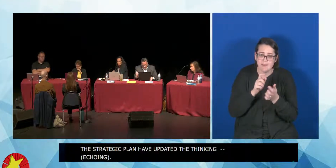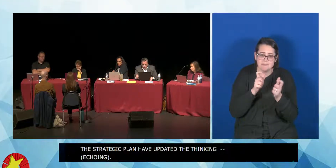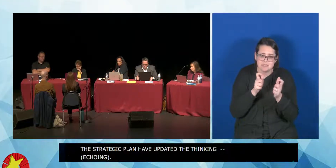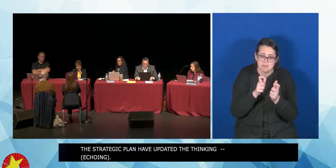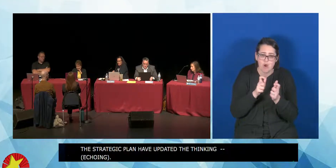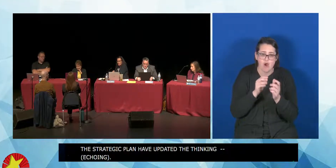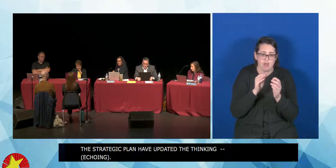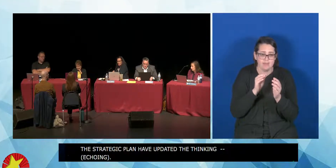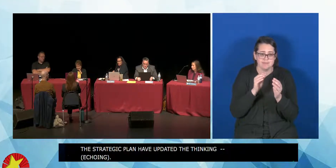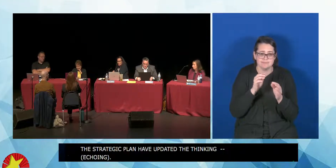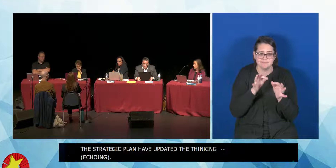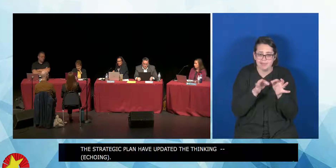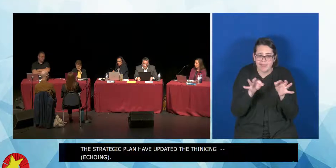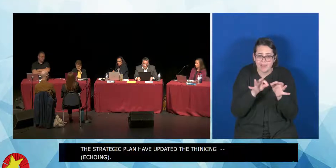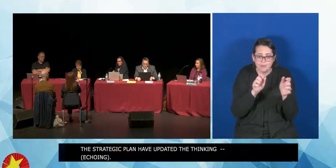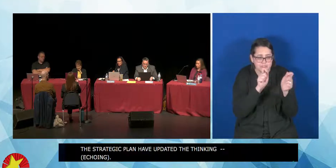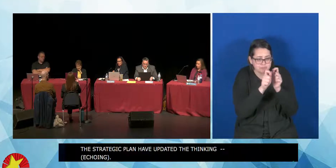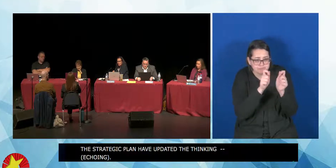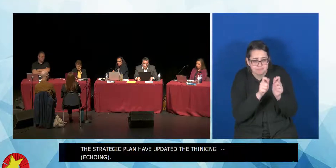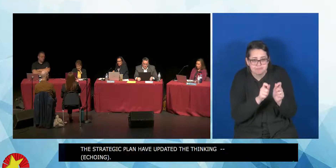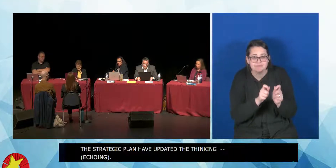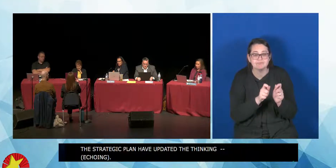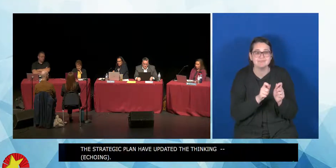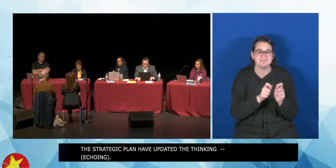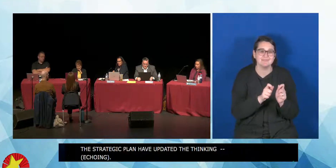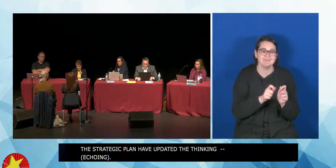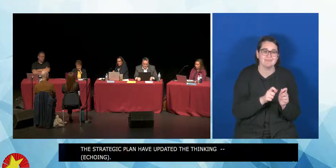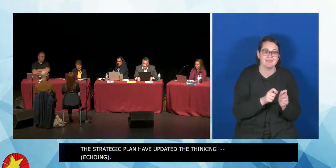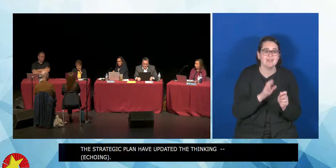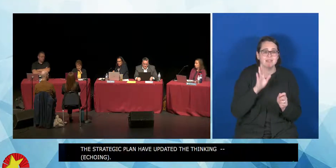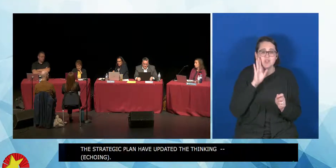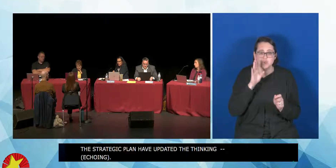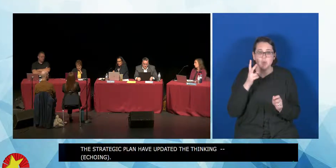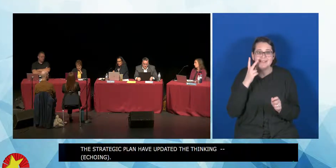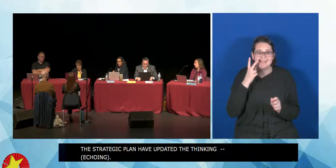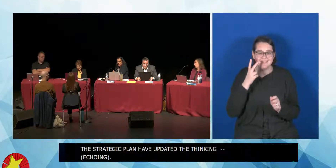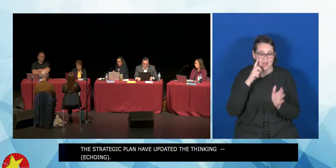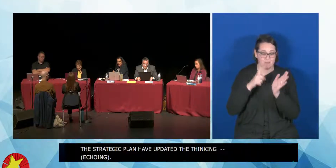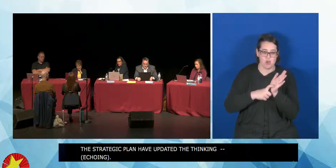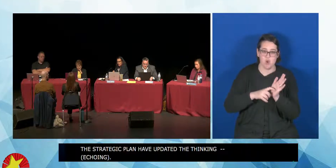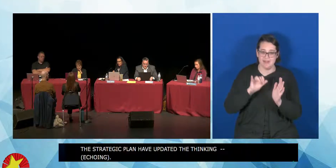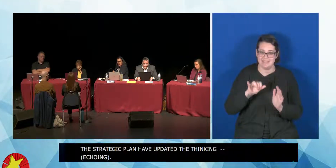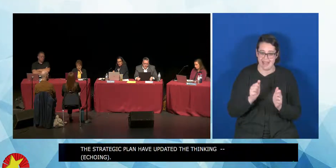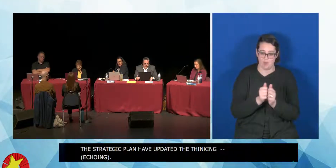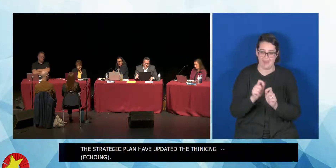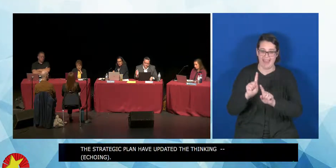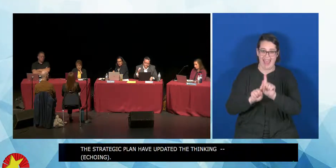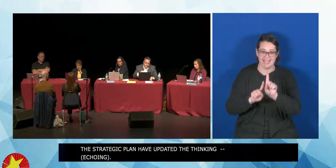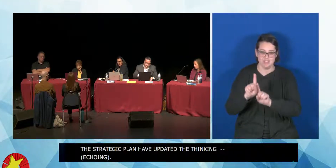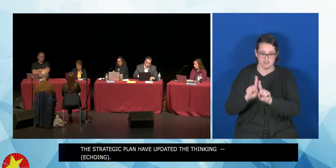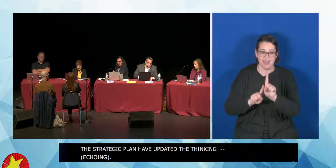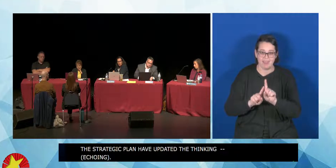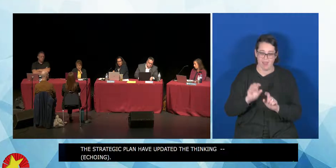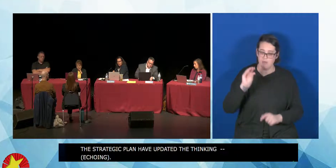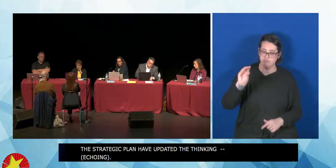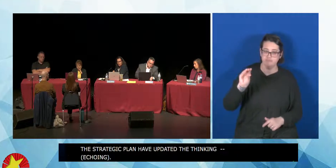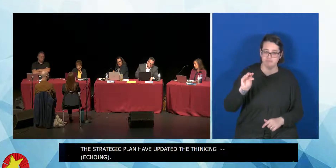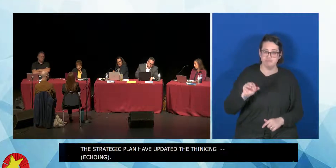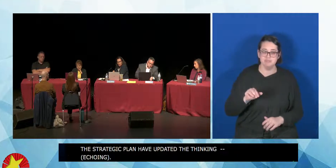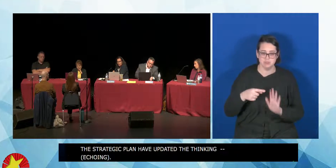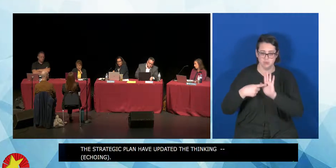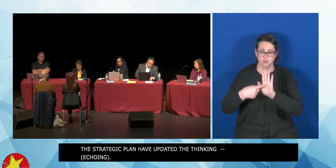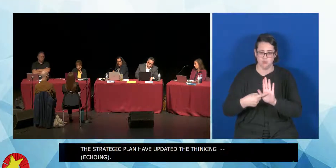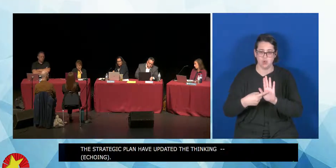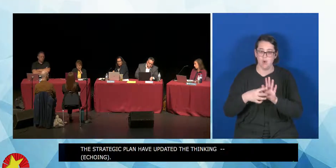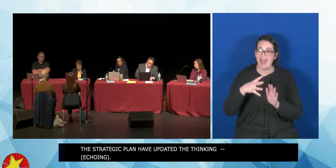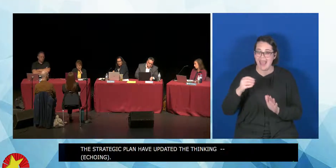on the measures, you will see that represented with an asterisk. that says chart revised with the date to indicate